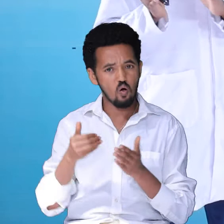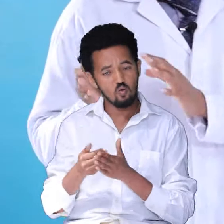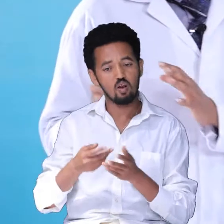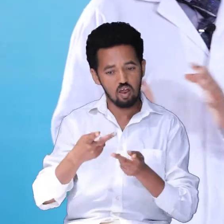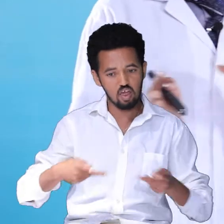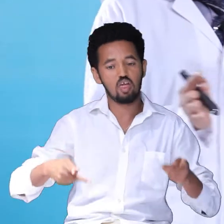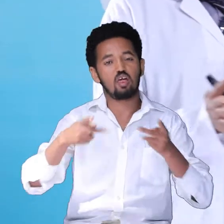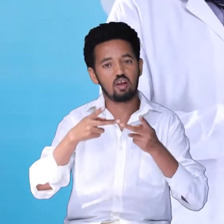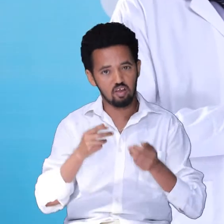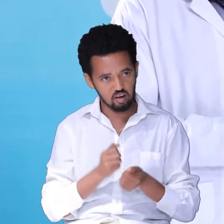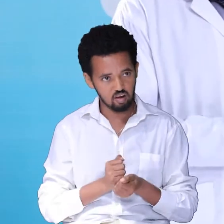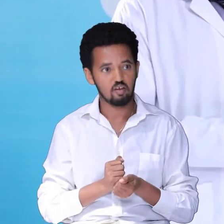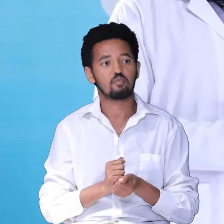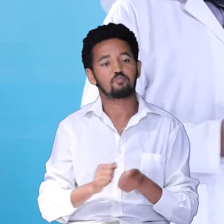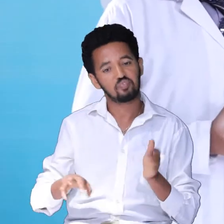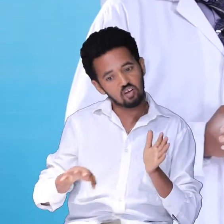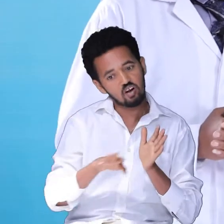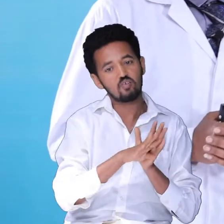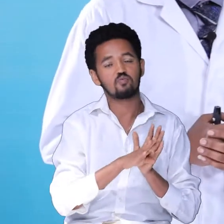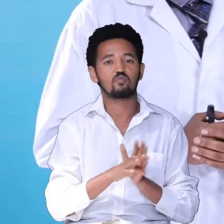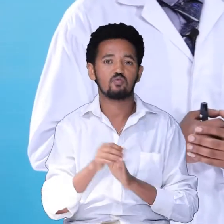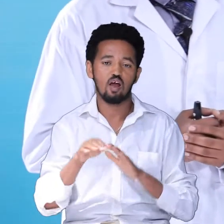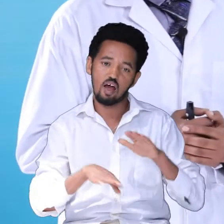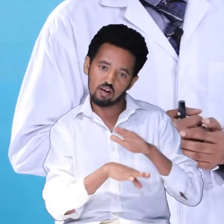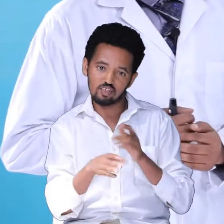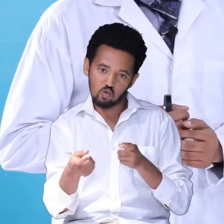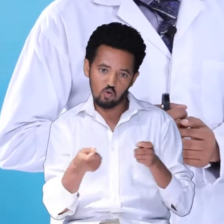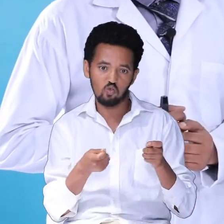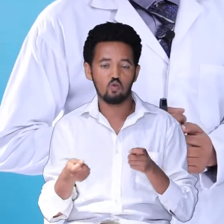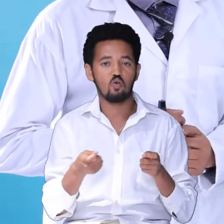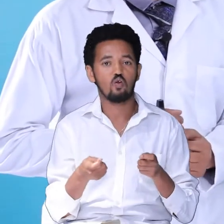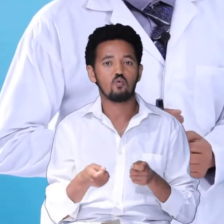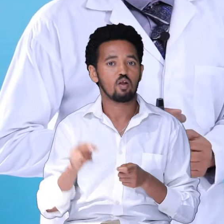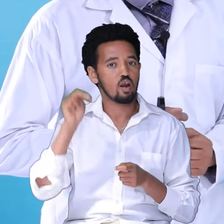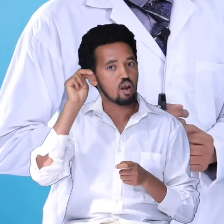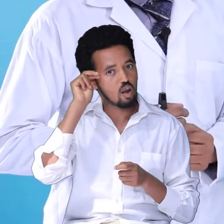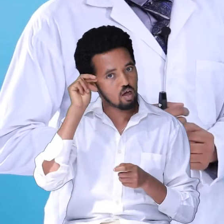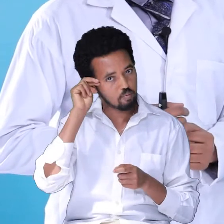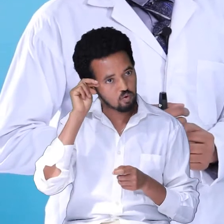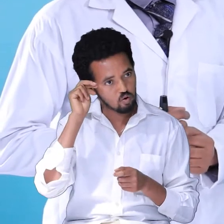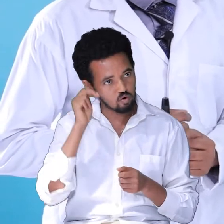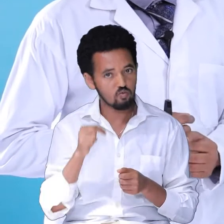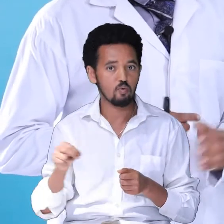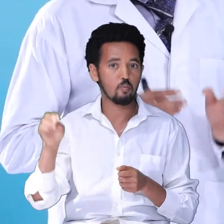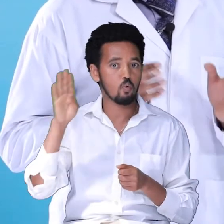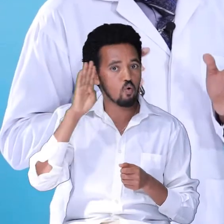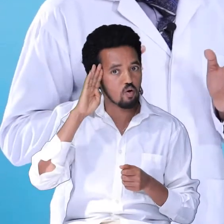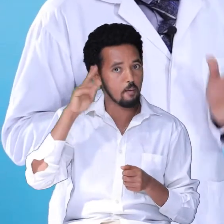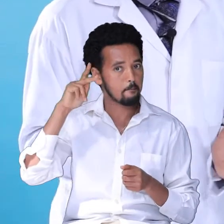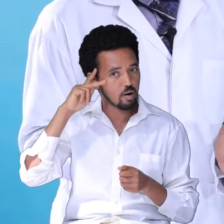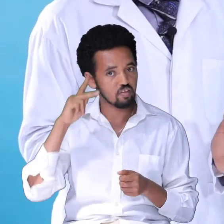in the west of Rhine River under the control of Napoleon Bonaparte.